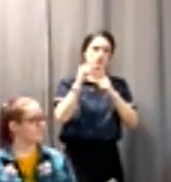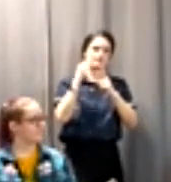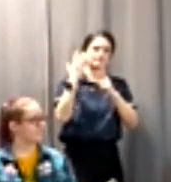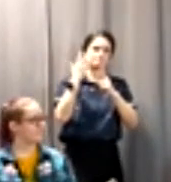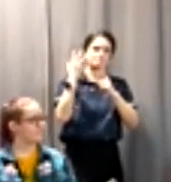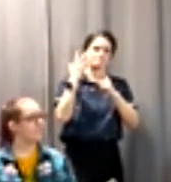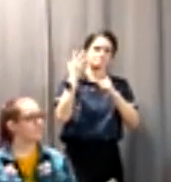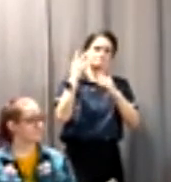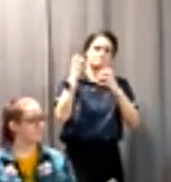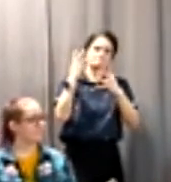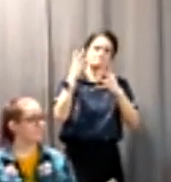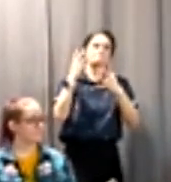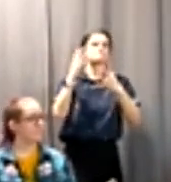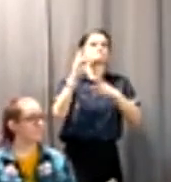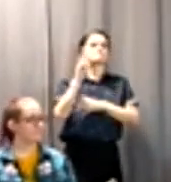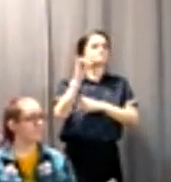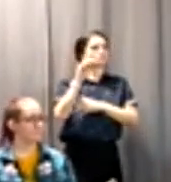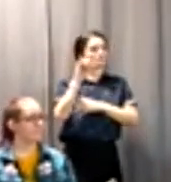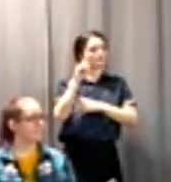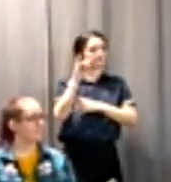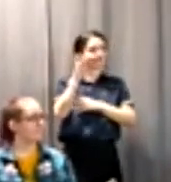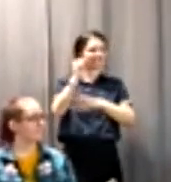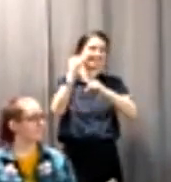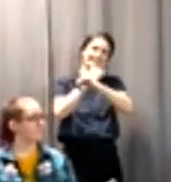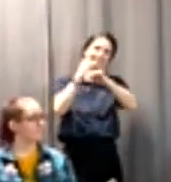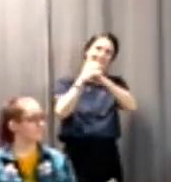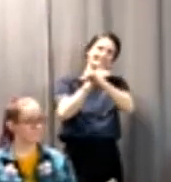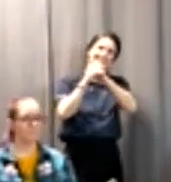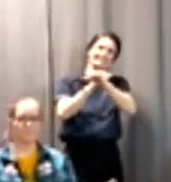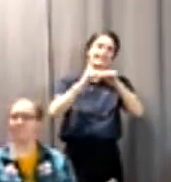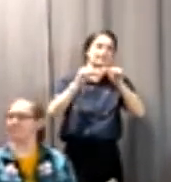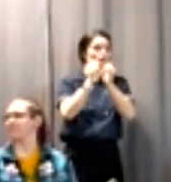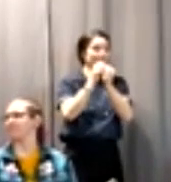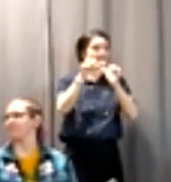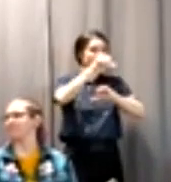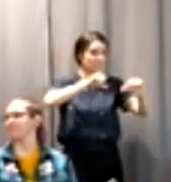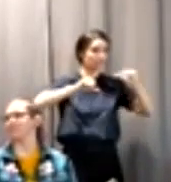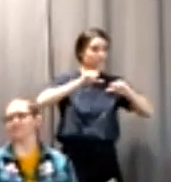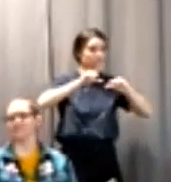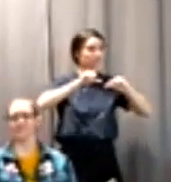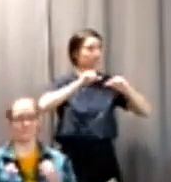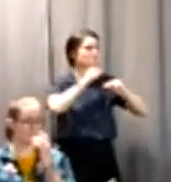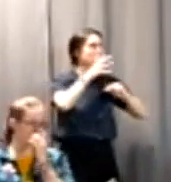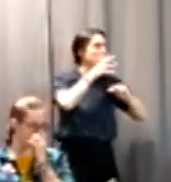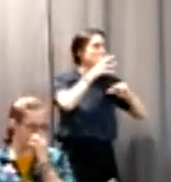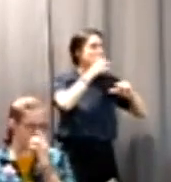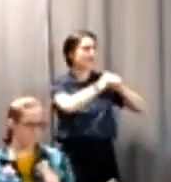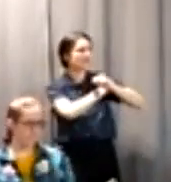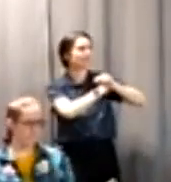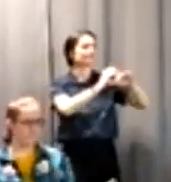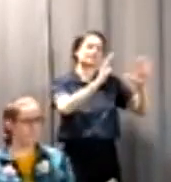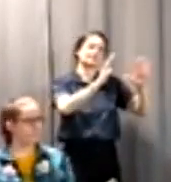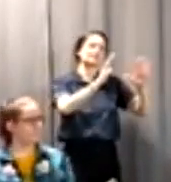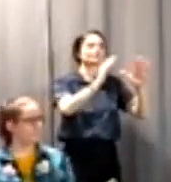Lateral violence, be kind to each other. I think that's really big, be kind to each other. Because we're